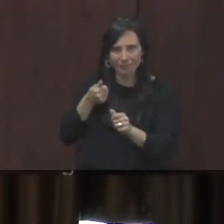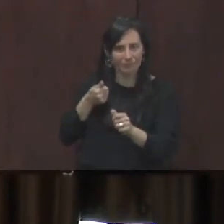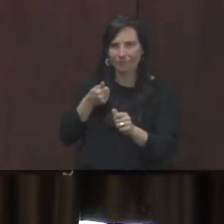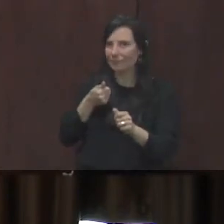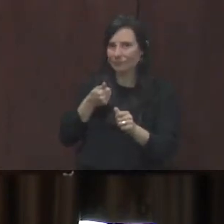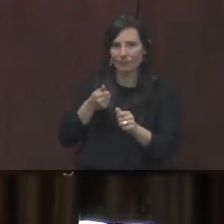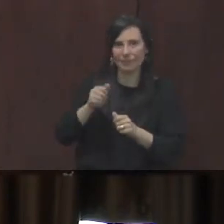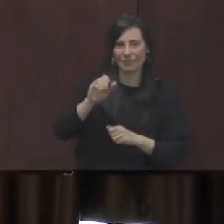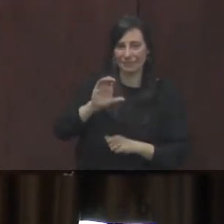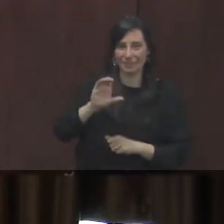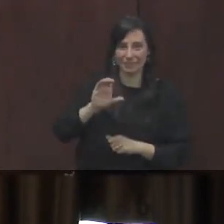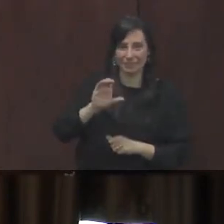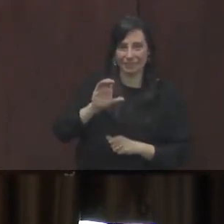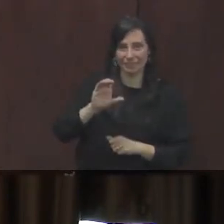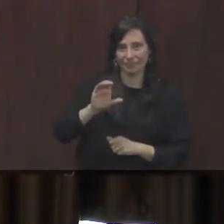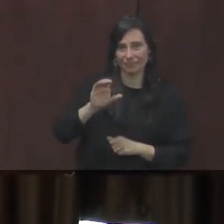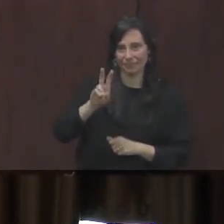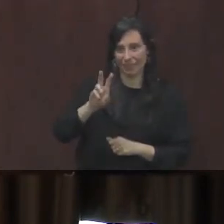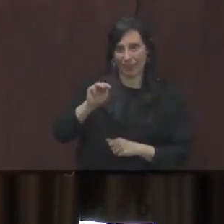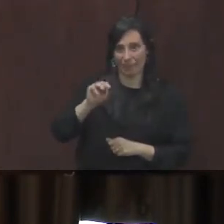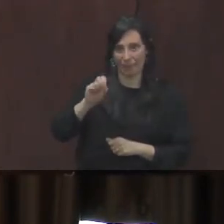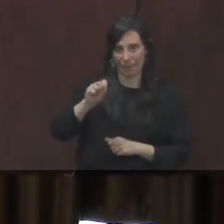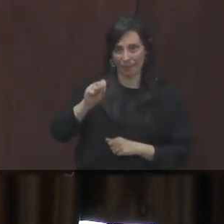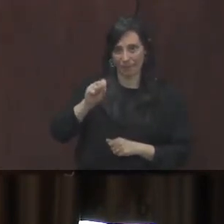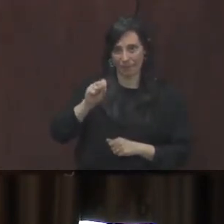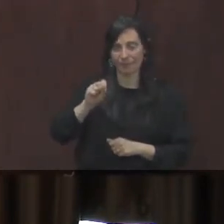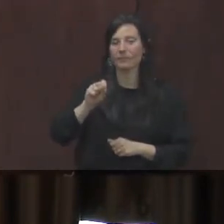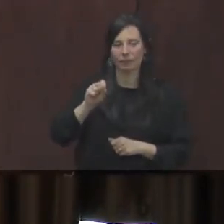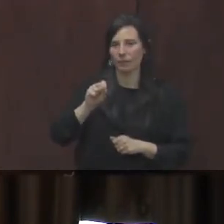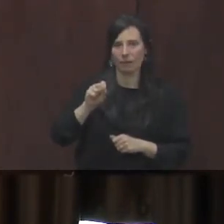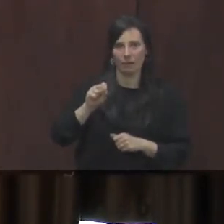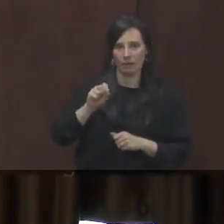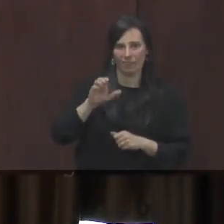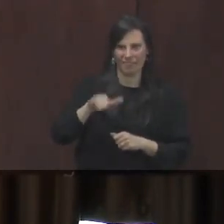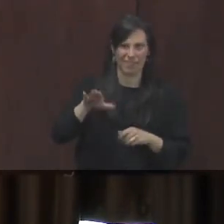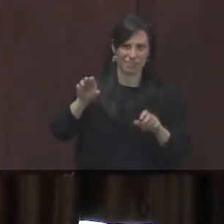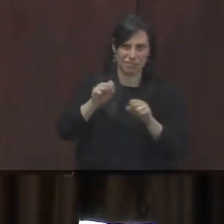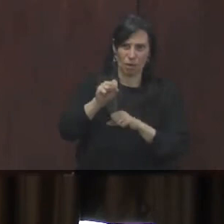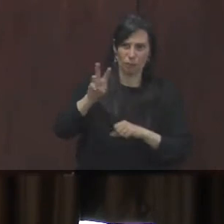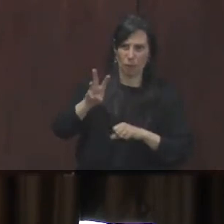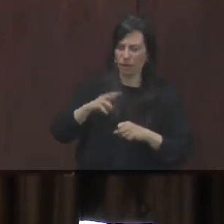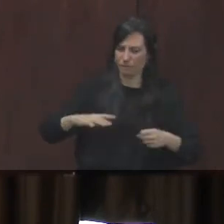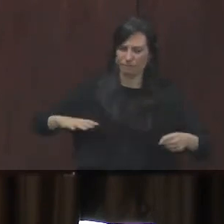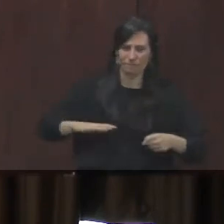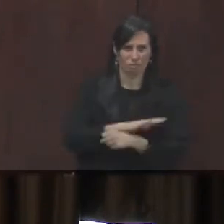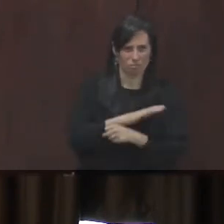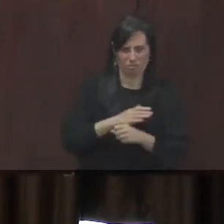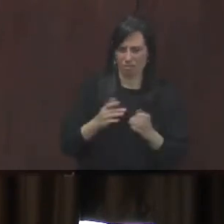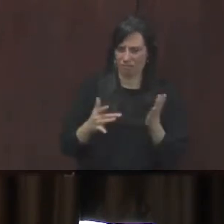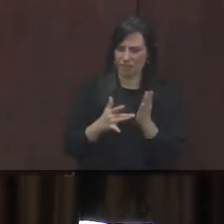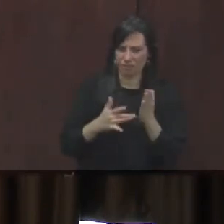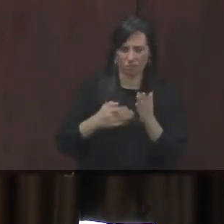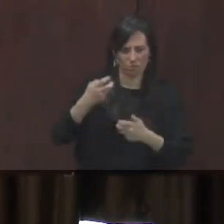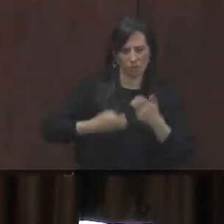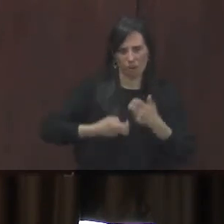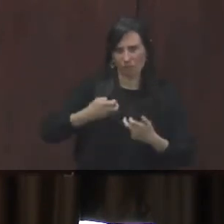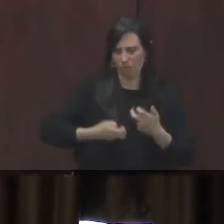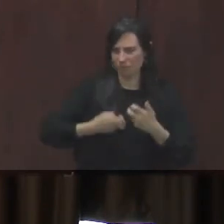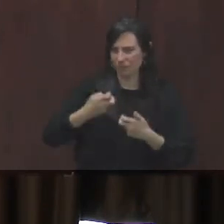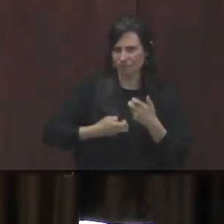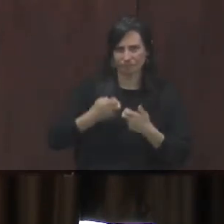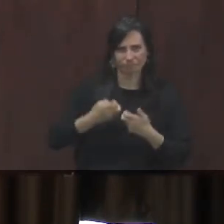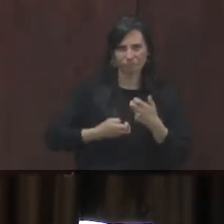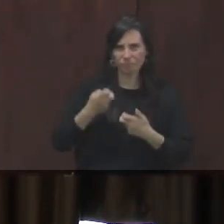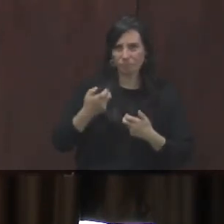system called CVMS has been really fraught with major problems. And we administered our initial series of